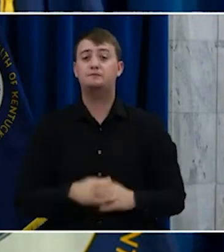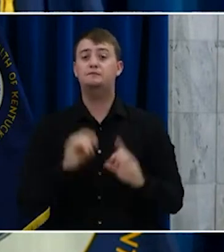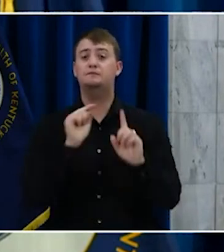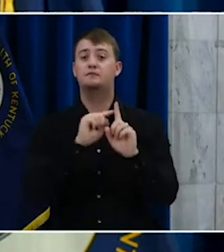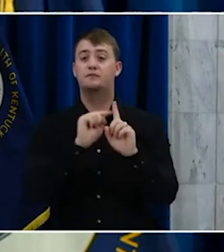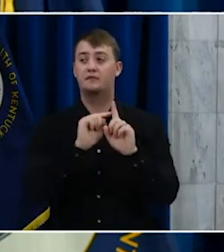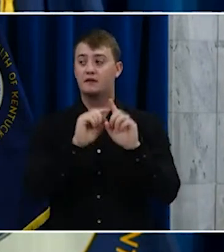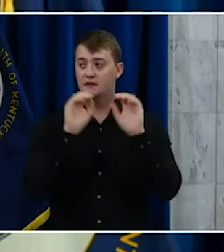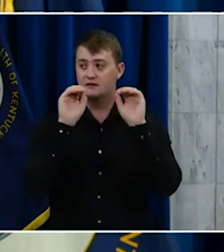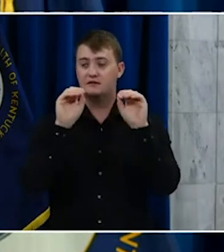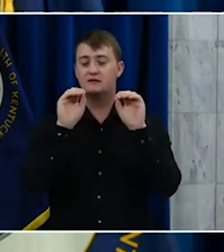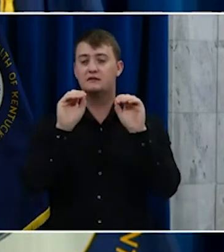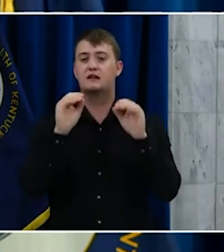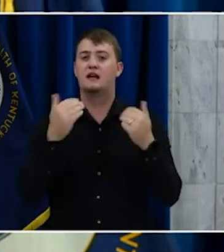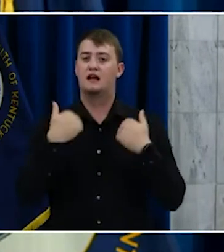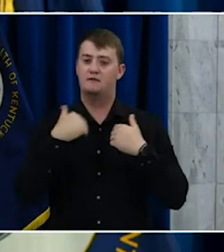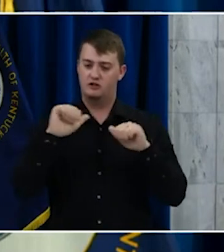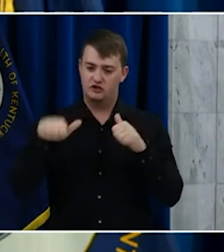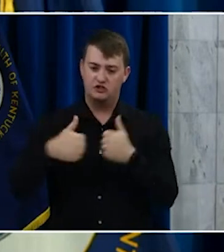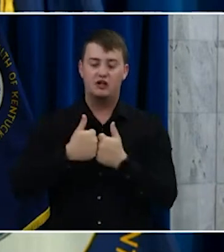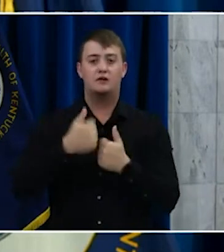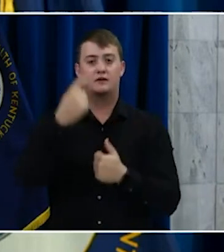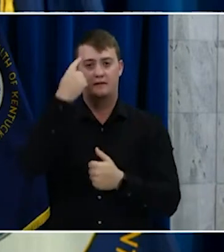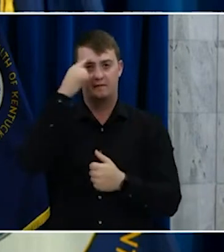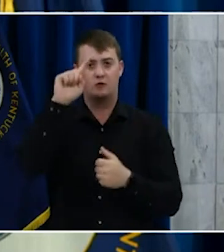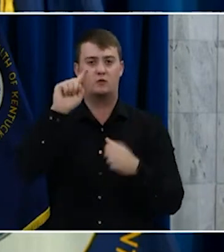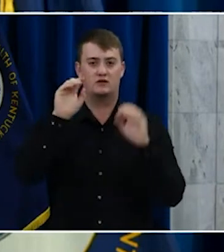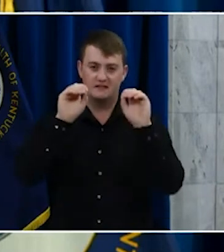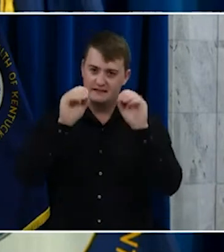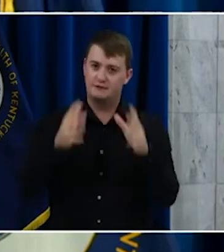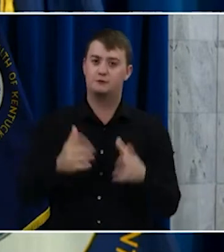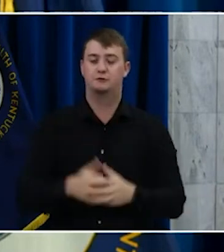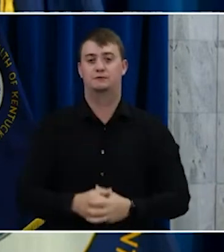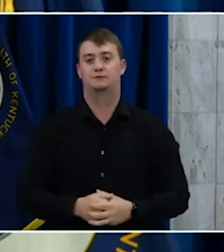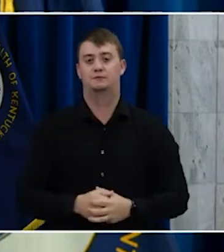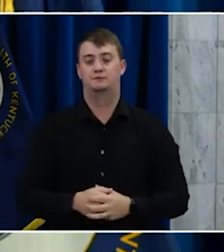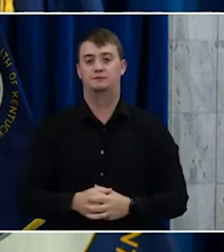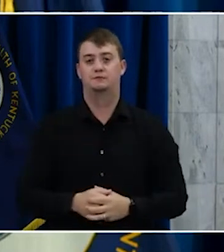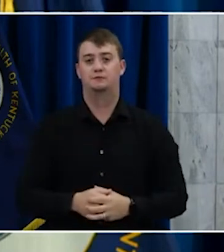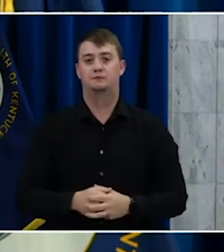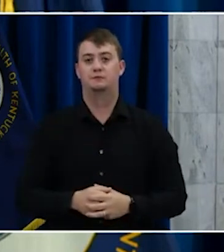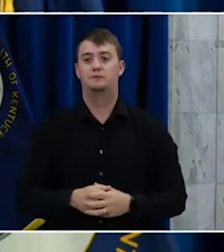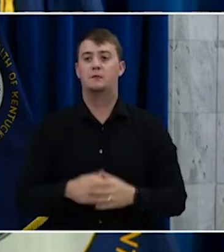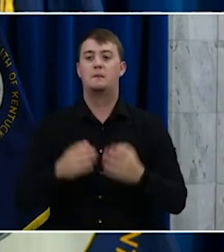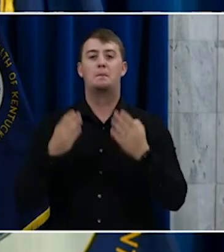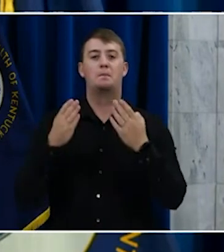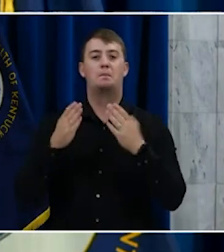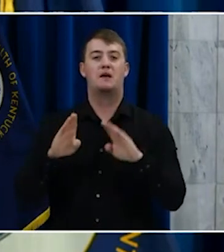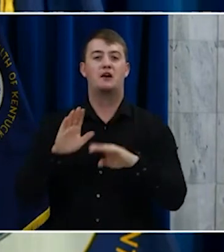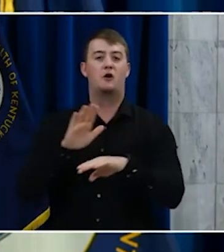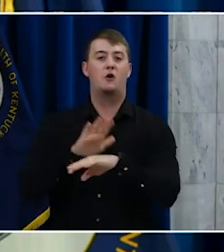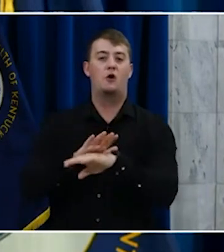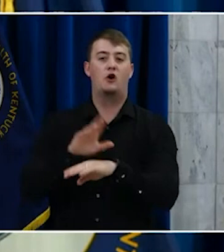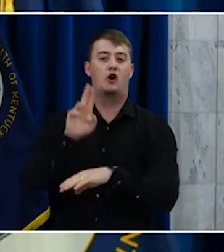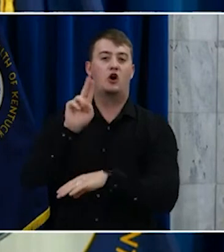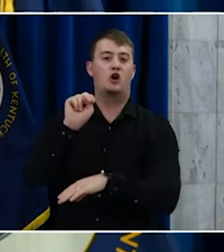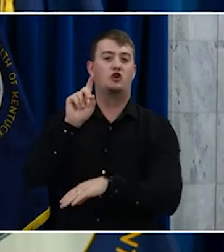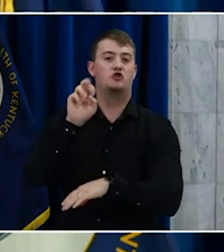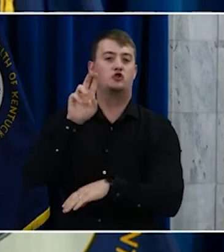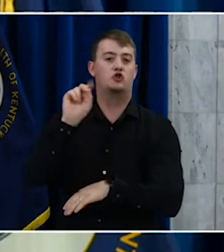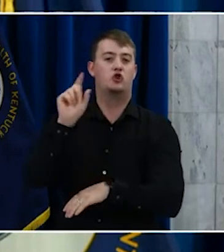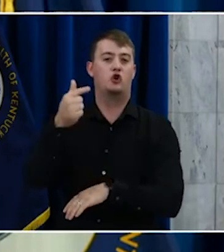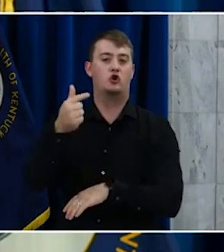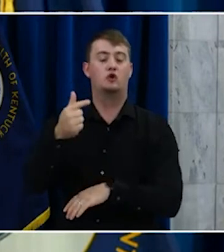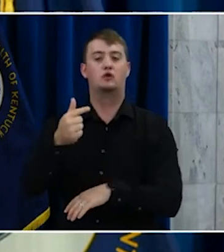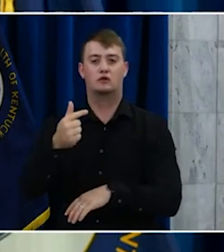This educator has a challenge for educators. Bet on the underdog. Find a